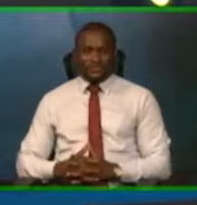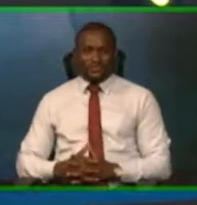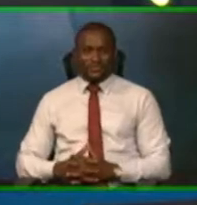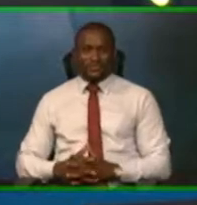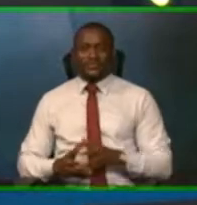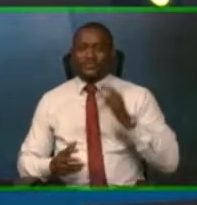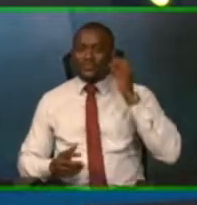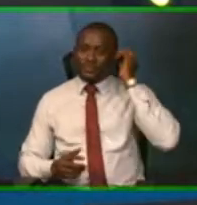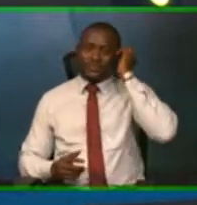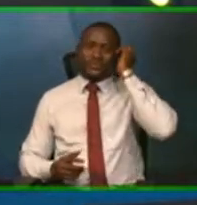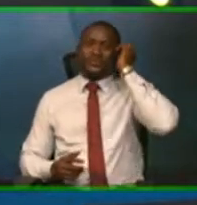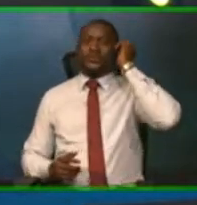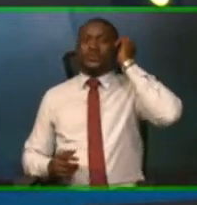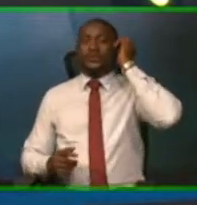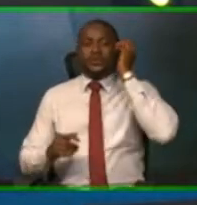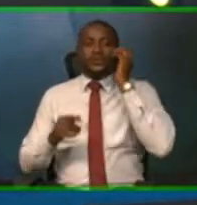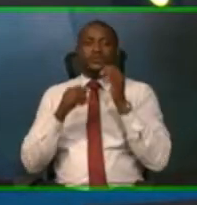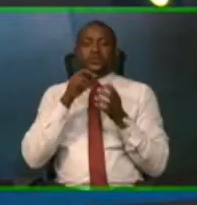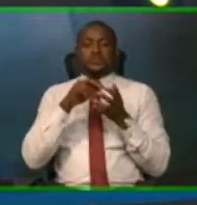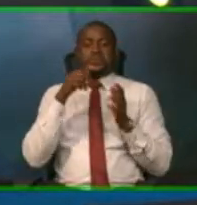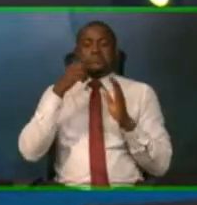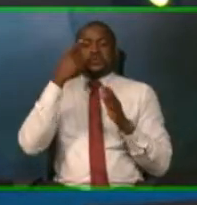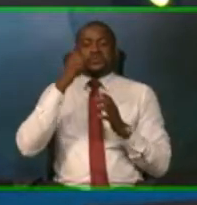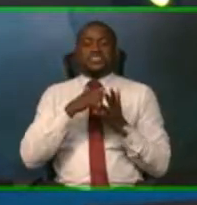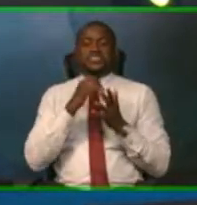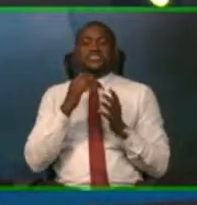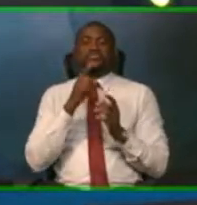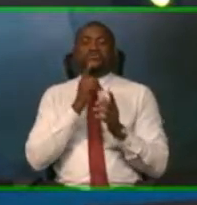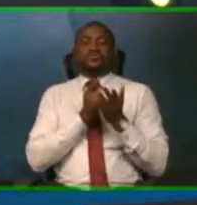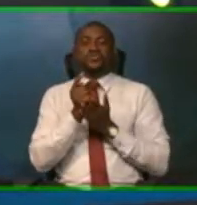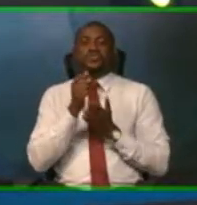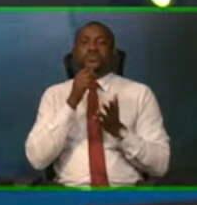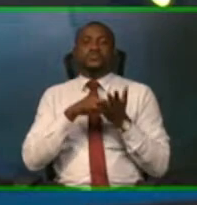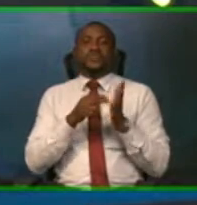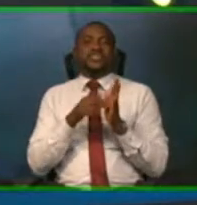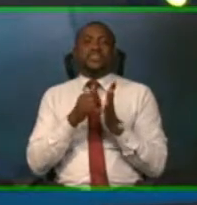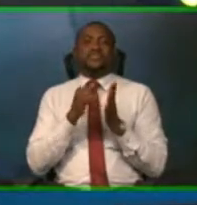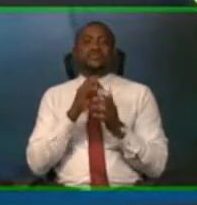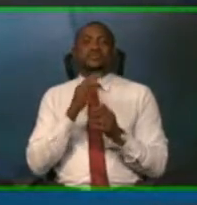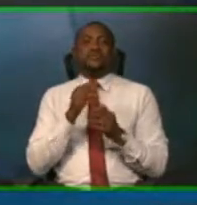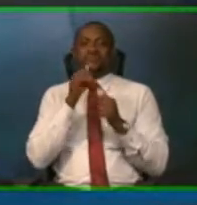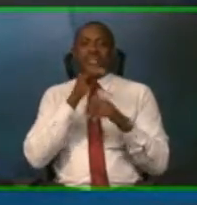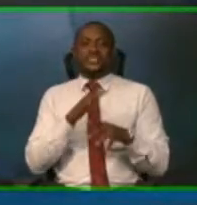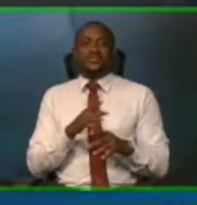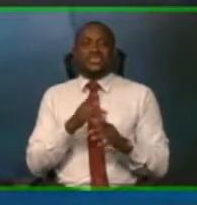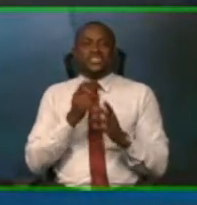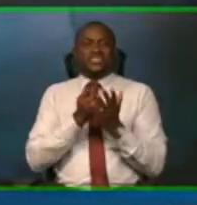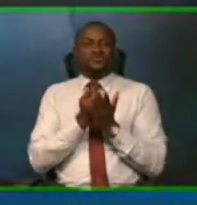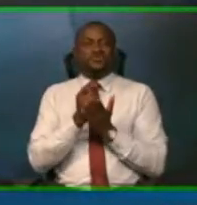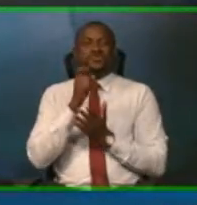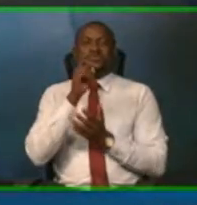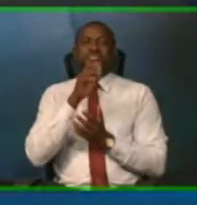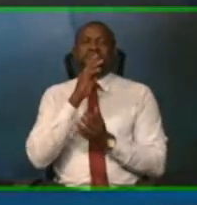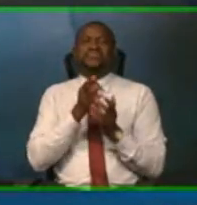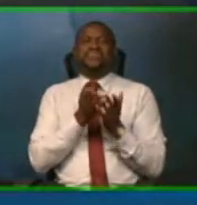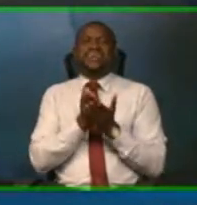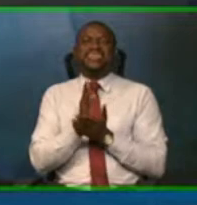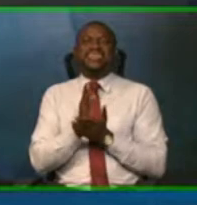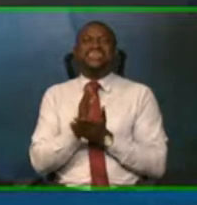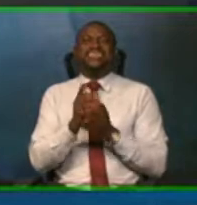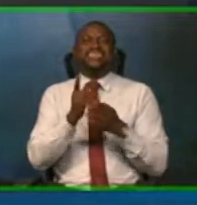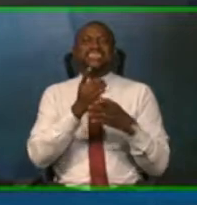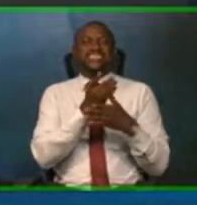Just because it is the truth does not mean it will bless you. The truth must be rightly divided and